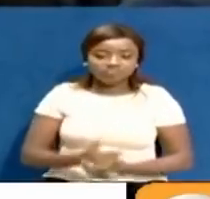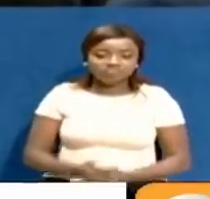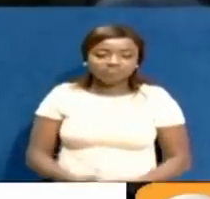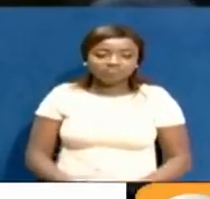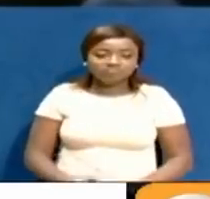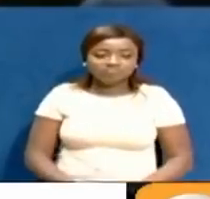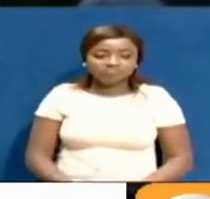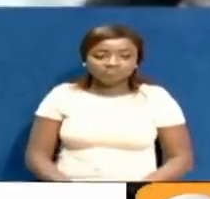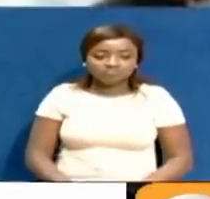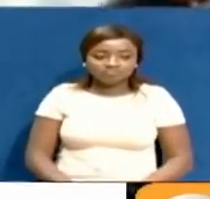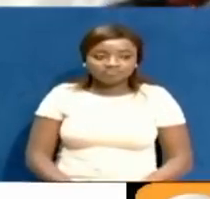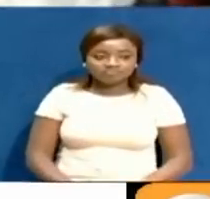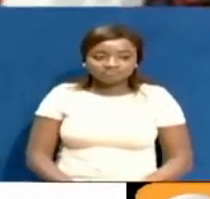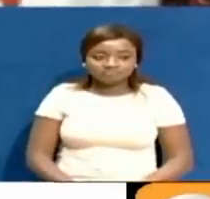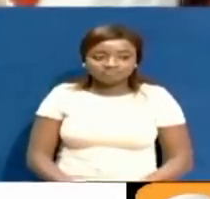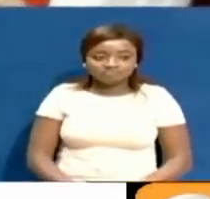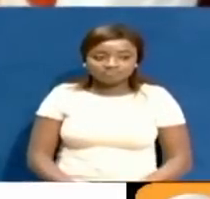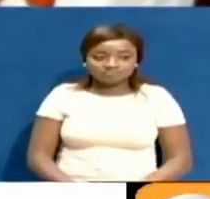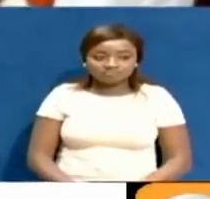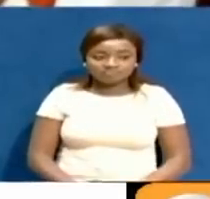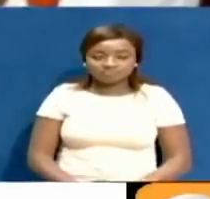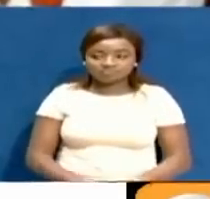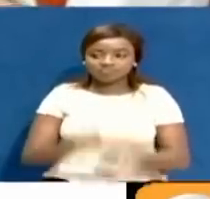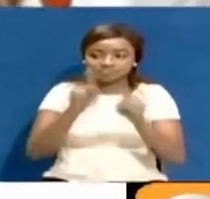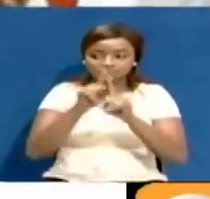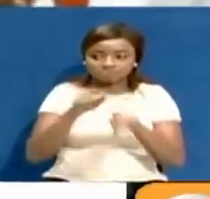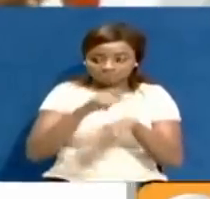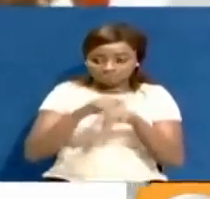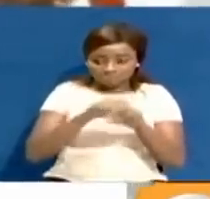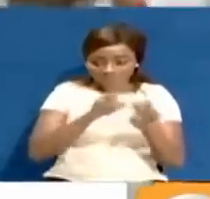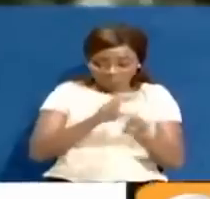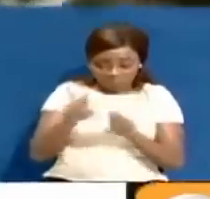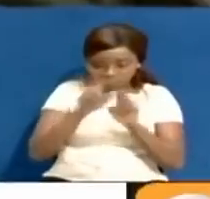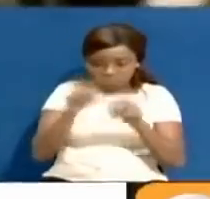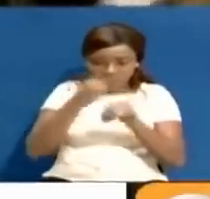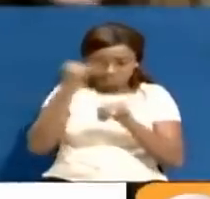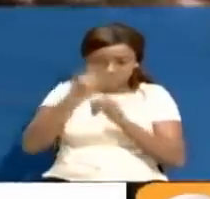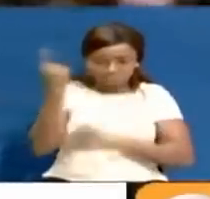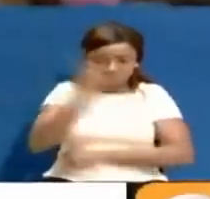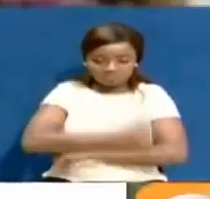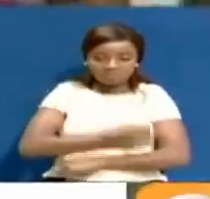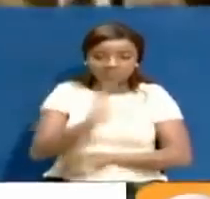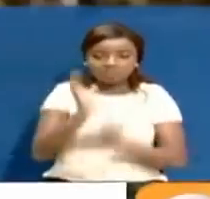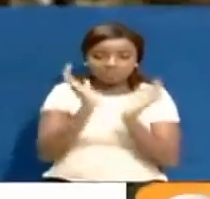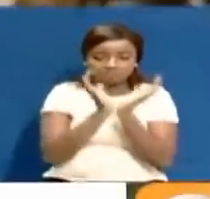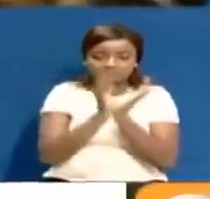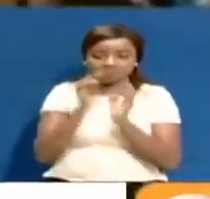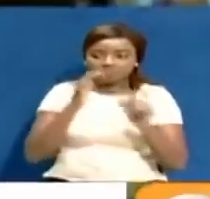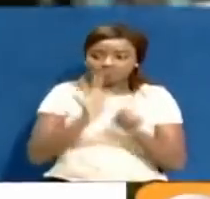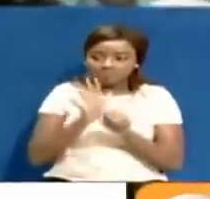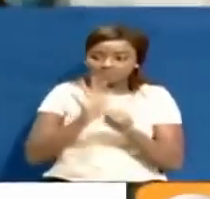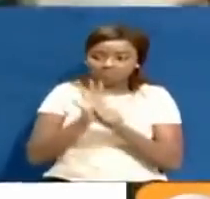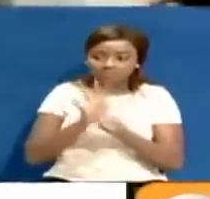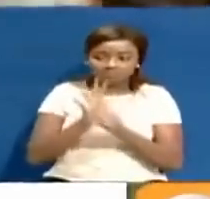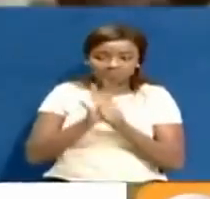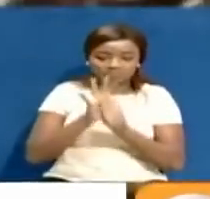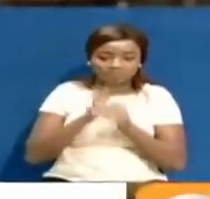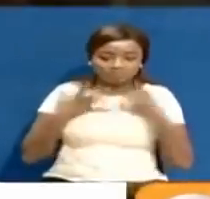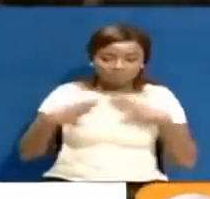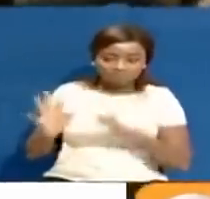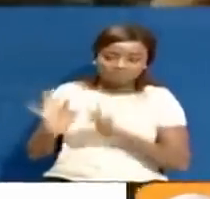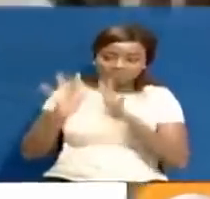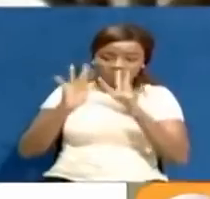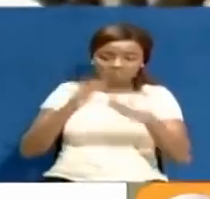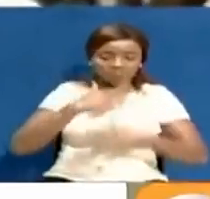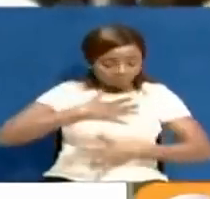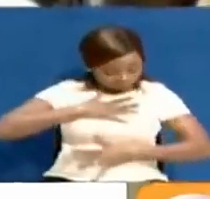Salaam for 2 days. On the last day of viewing at the Uhuru Stadium, thousands of mourners paid their last respects to the